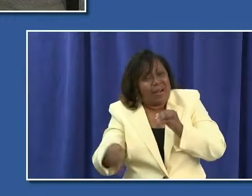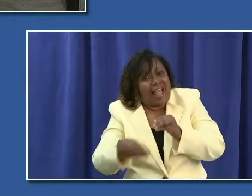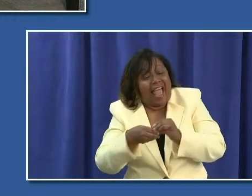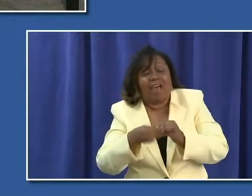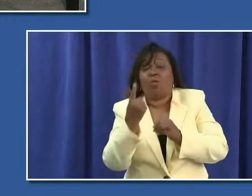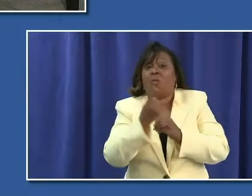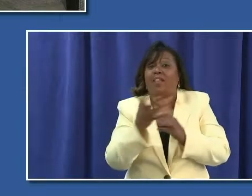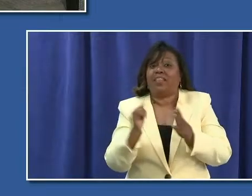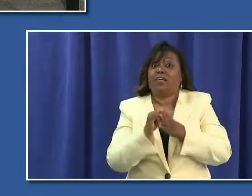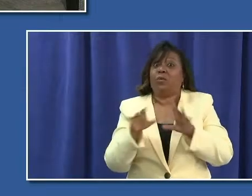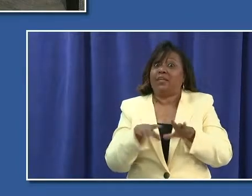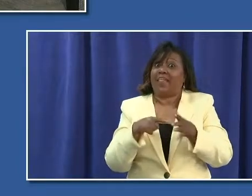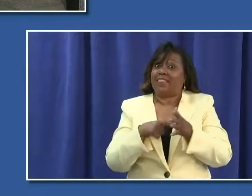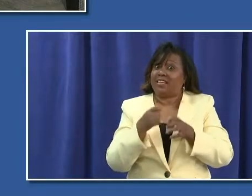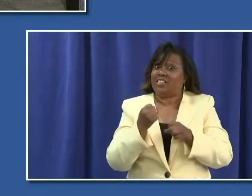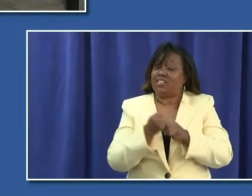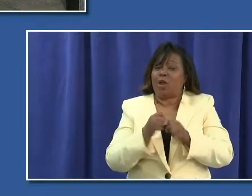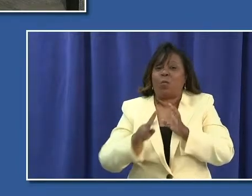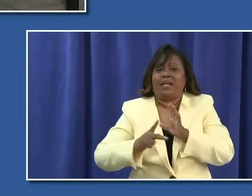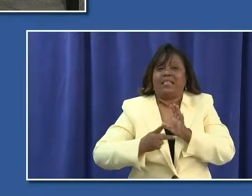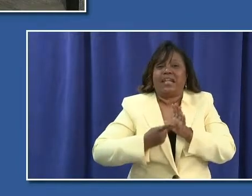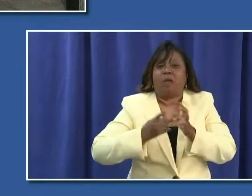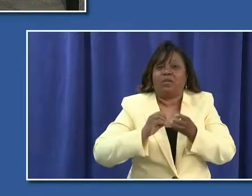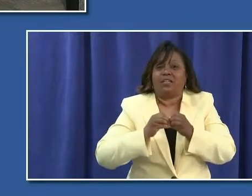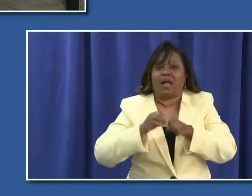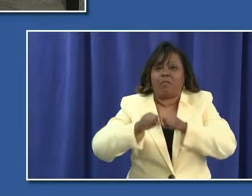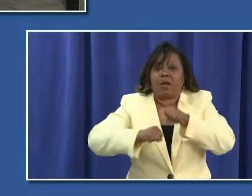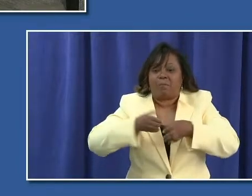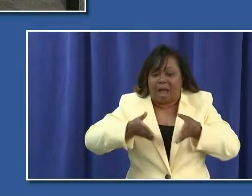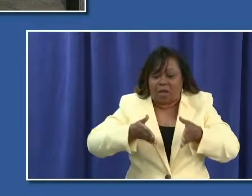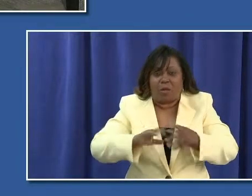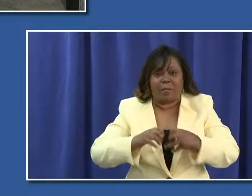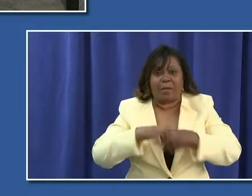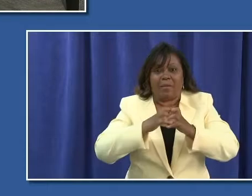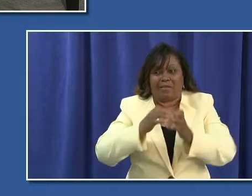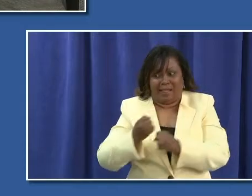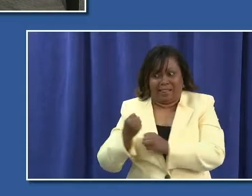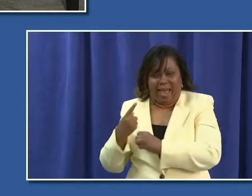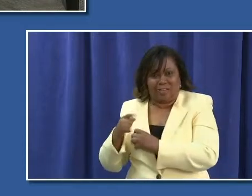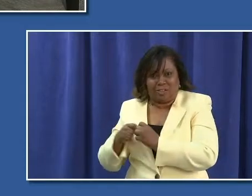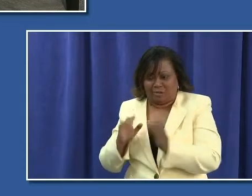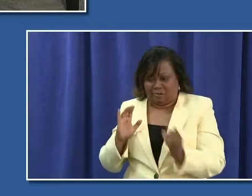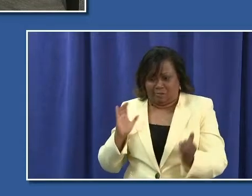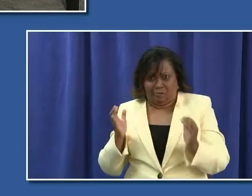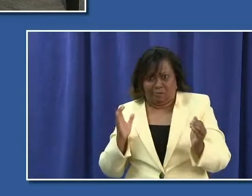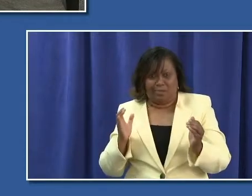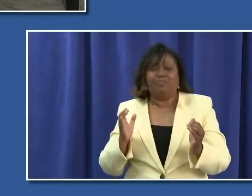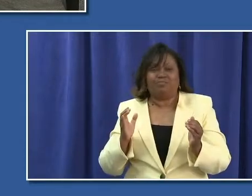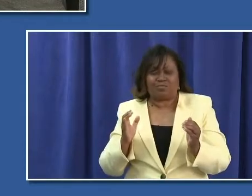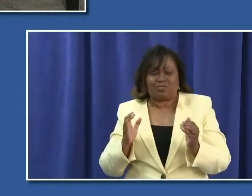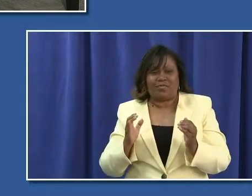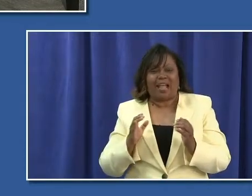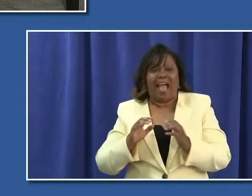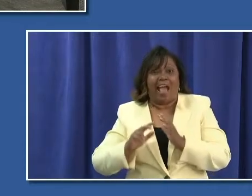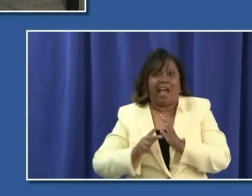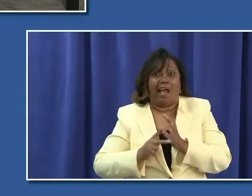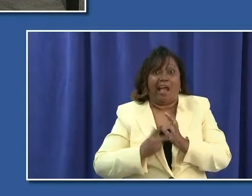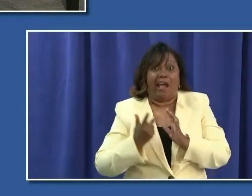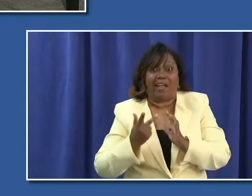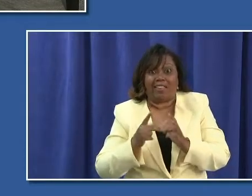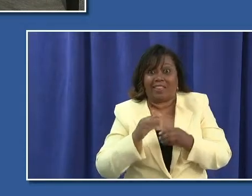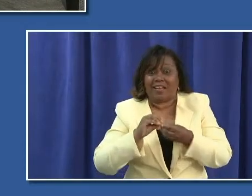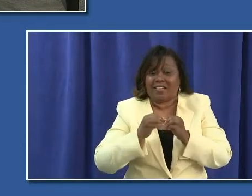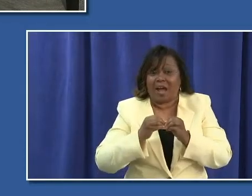that one of the things that we did this year, we've doubled the number of bikeways that we're building compared to last year, and quintupled the